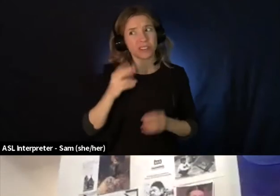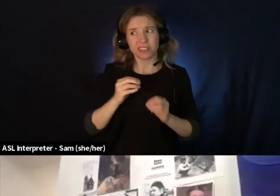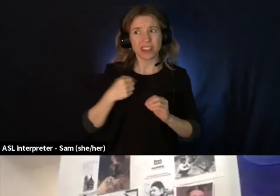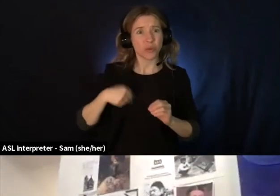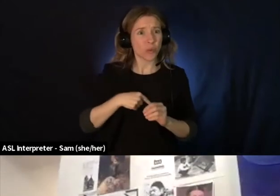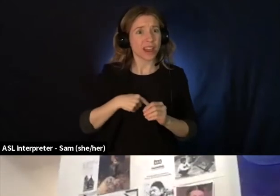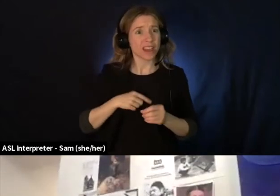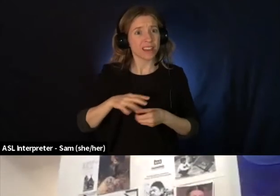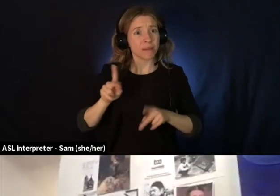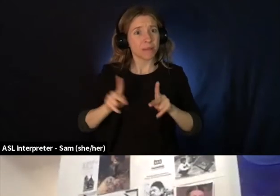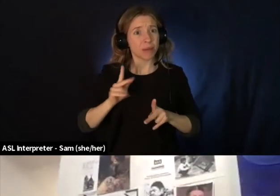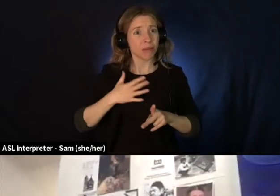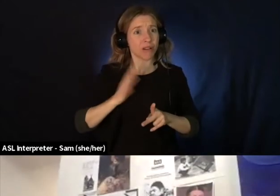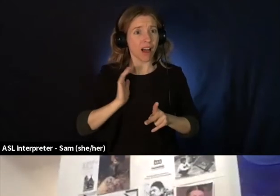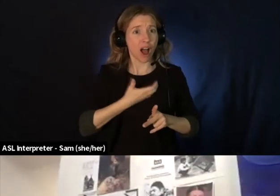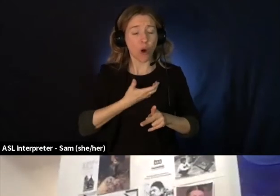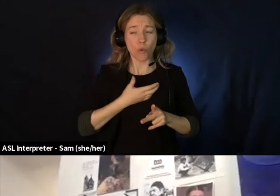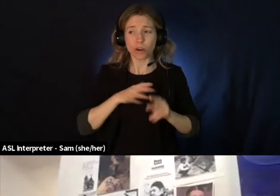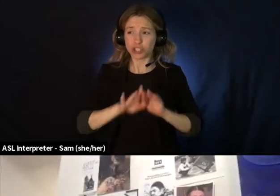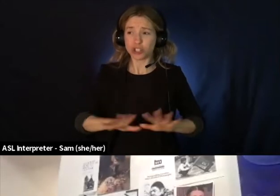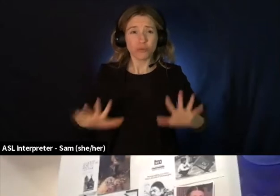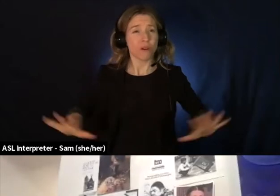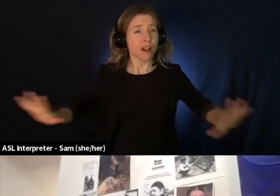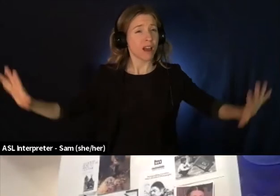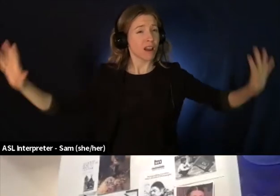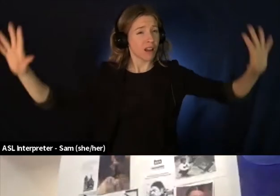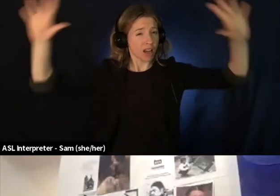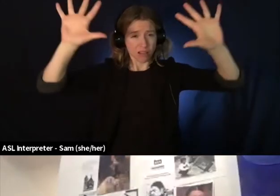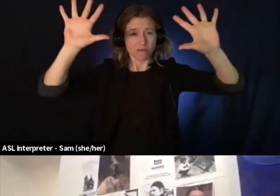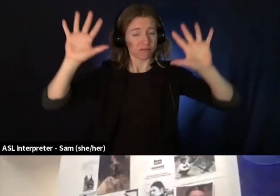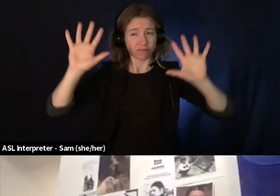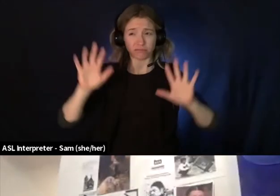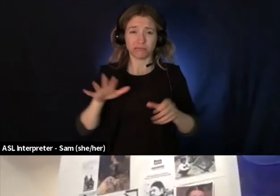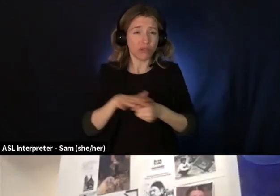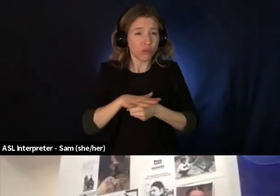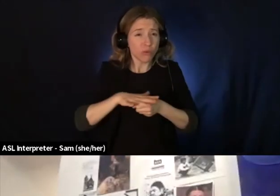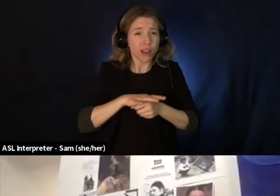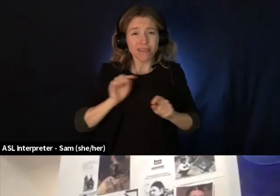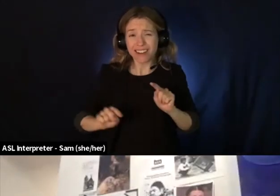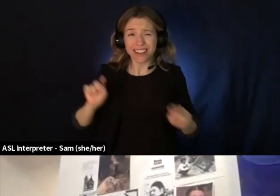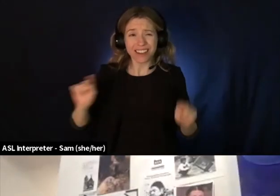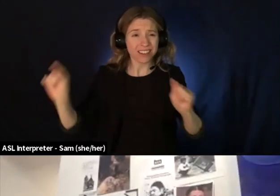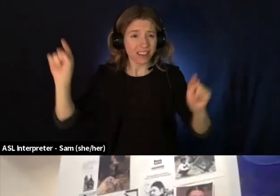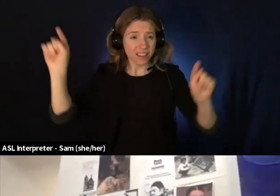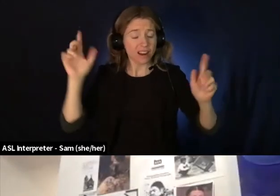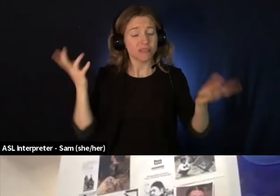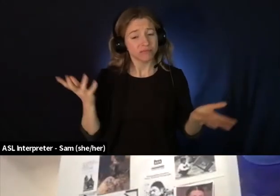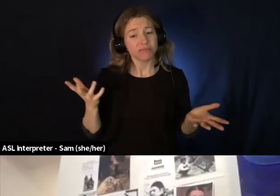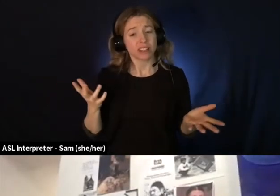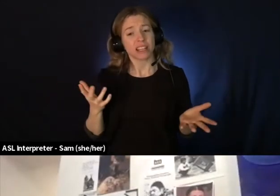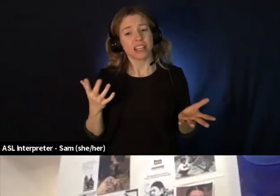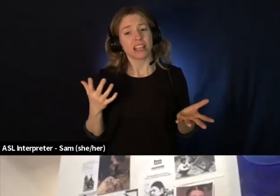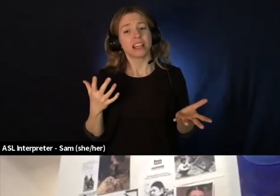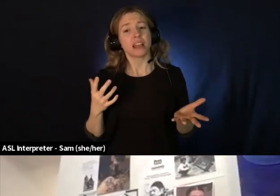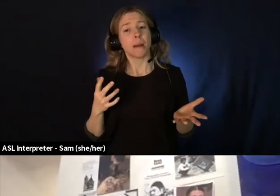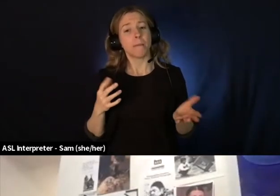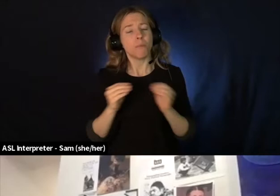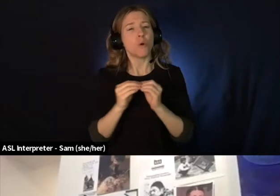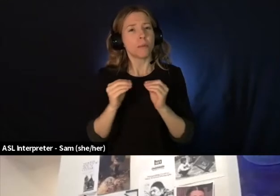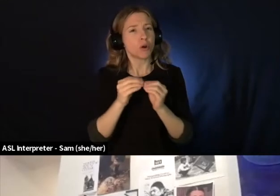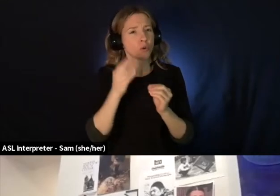that's becoming more popular, which I'm glad to see, because the bottom line is, even though I personally was raised